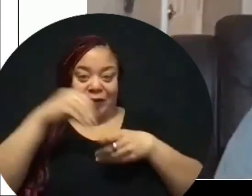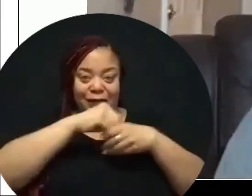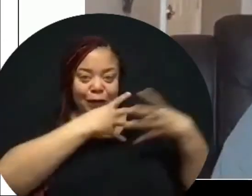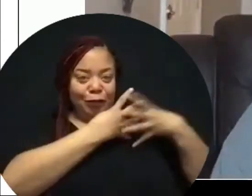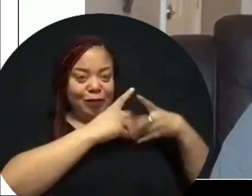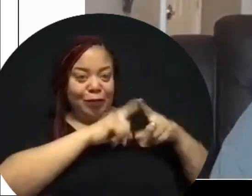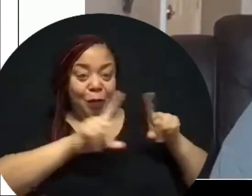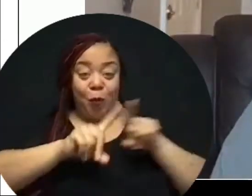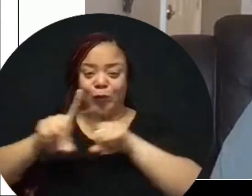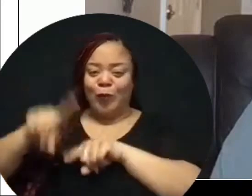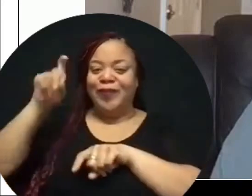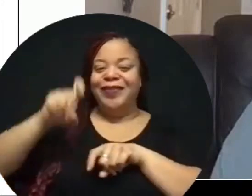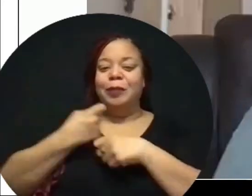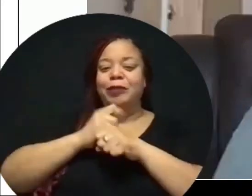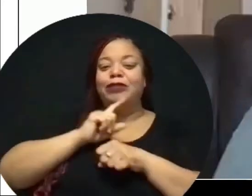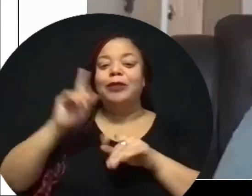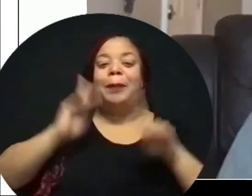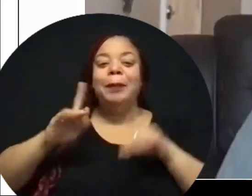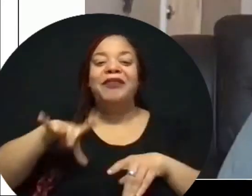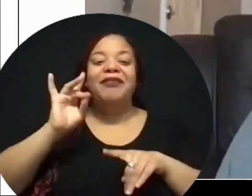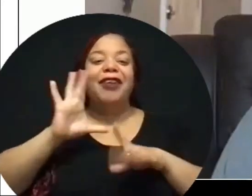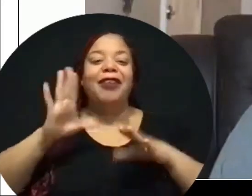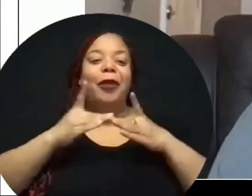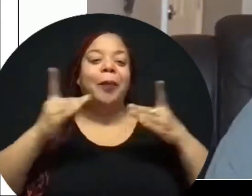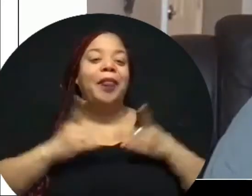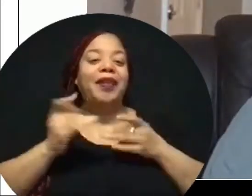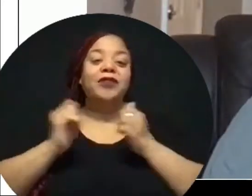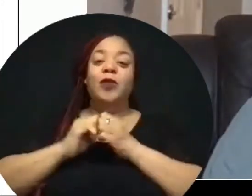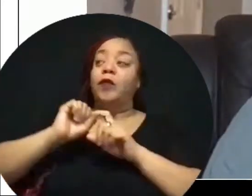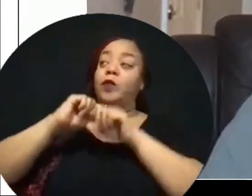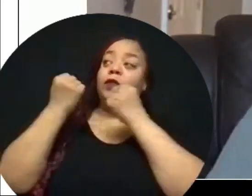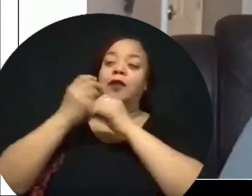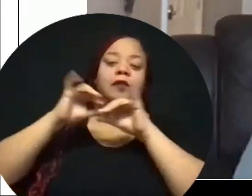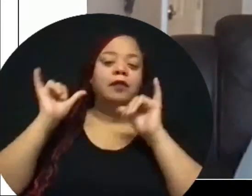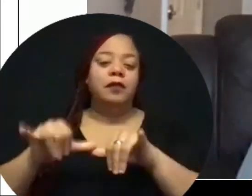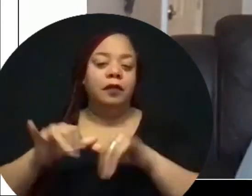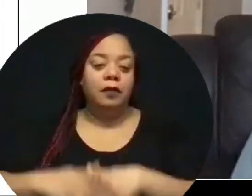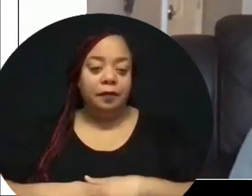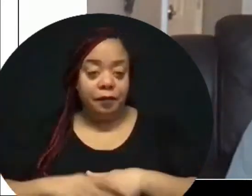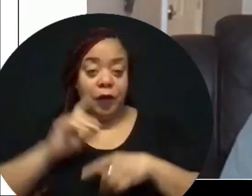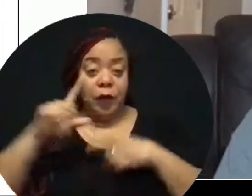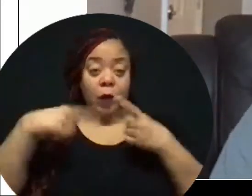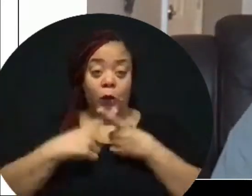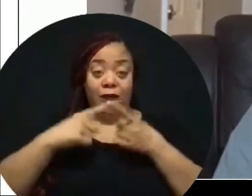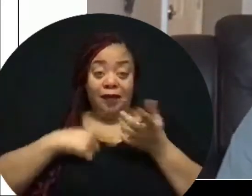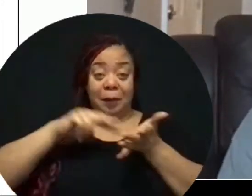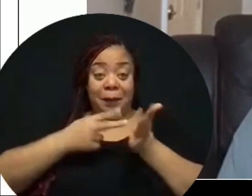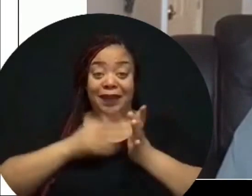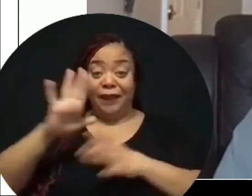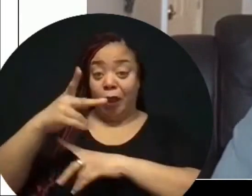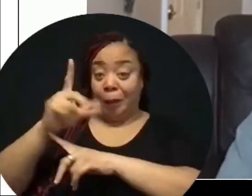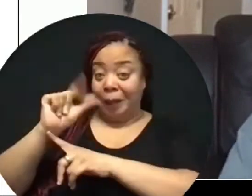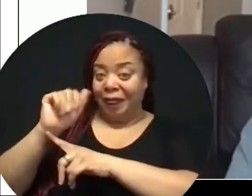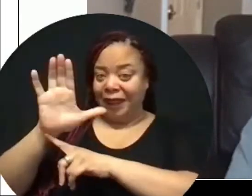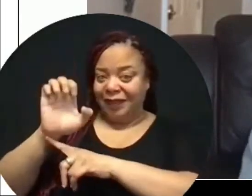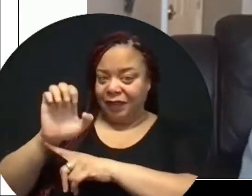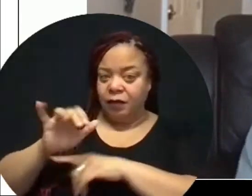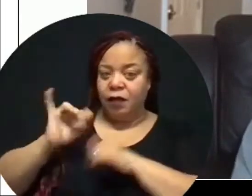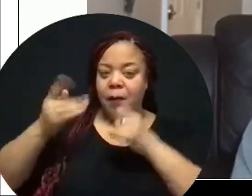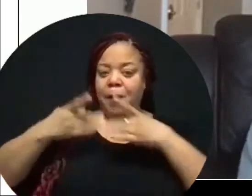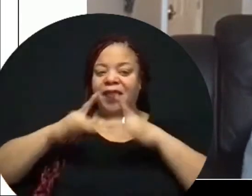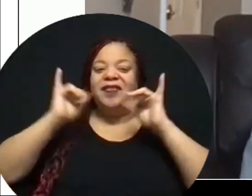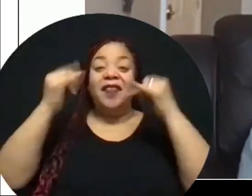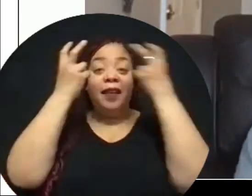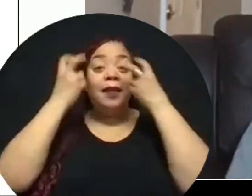you're lucky. And one of the things is, well, where are we going to put toxic areas? The people who we throw towards